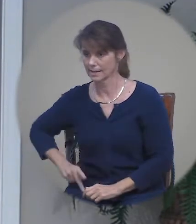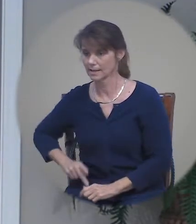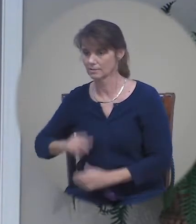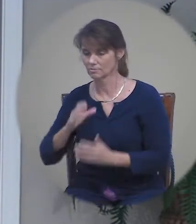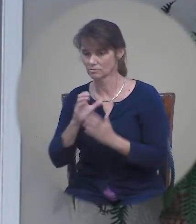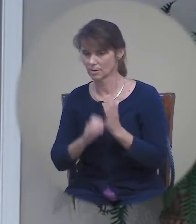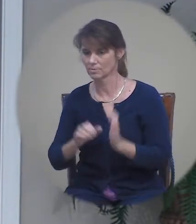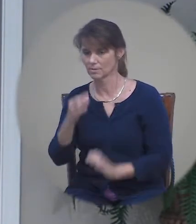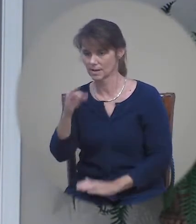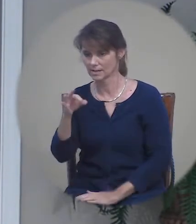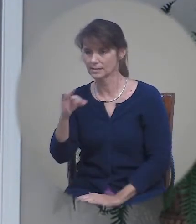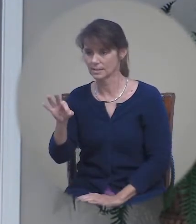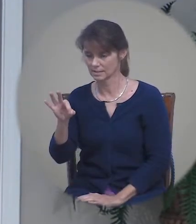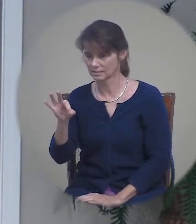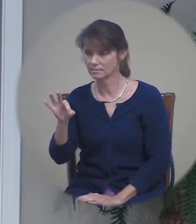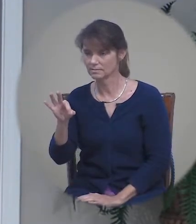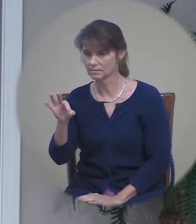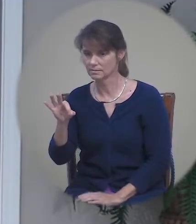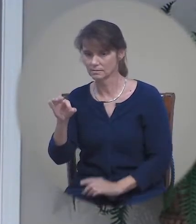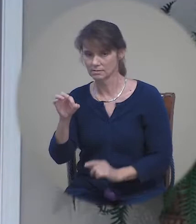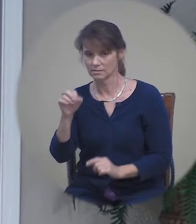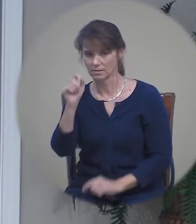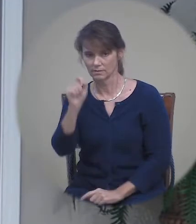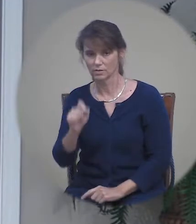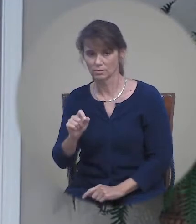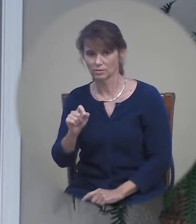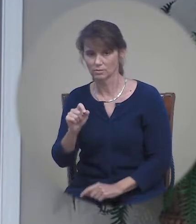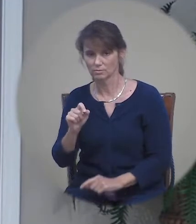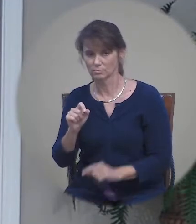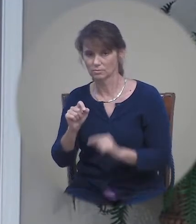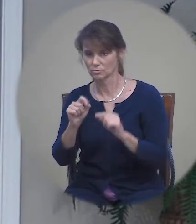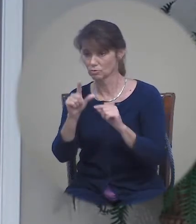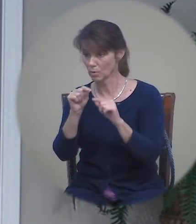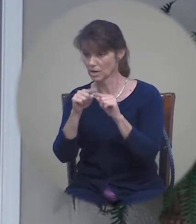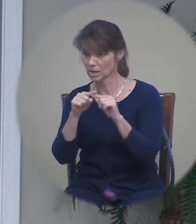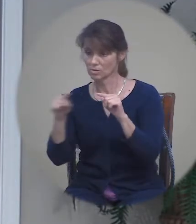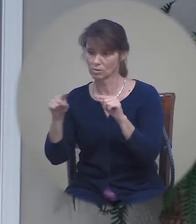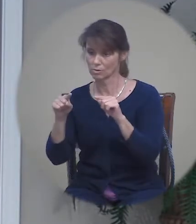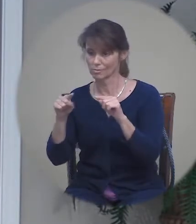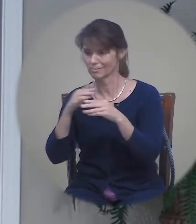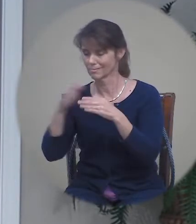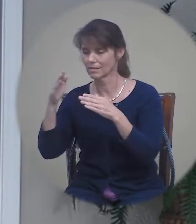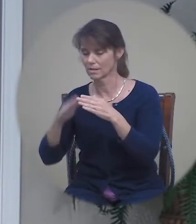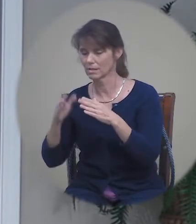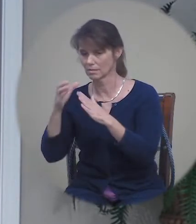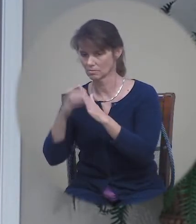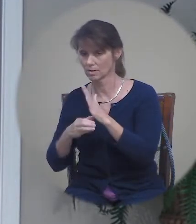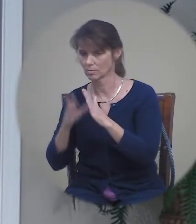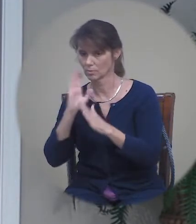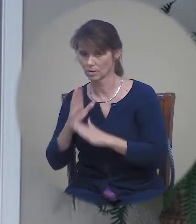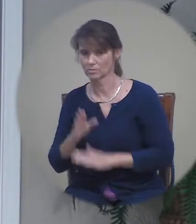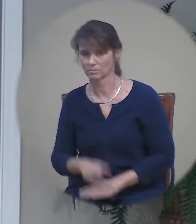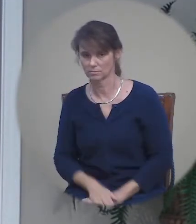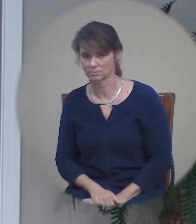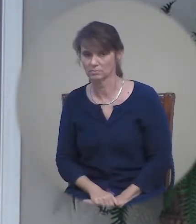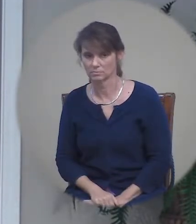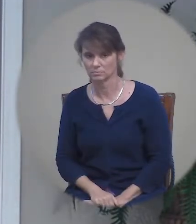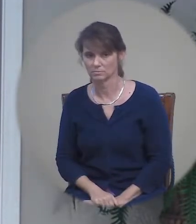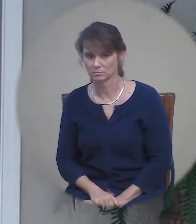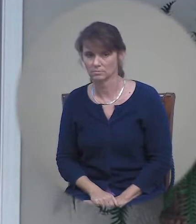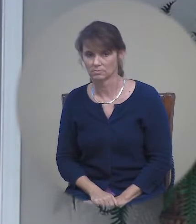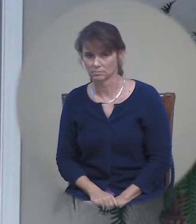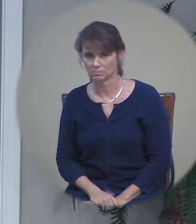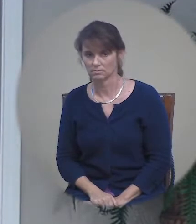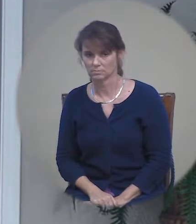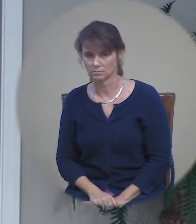19. And I want to read through verse 20 through the end of the chapter and just make a few comments on this text together.